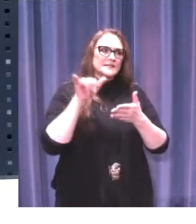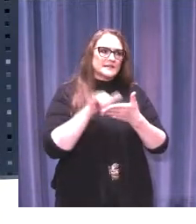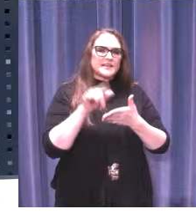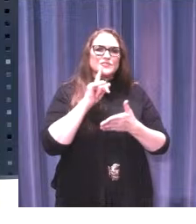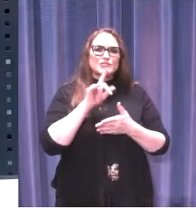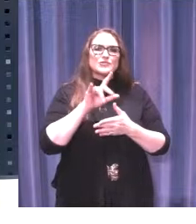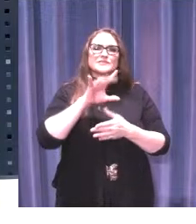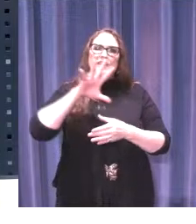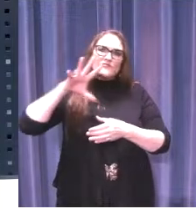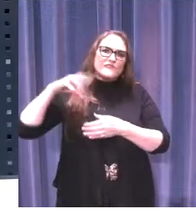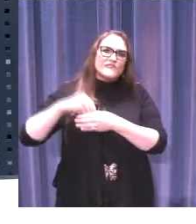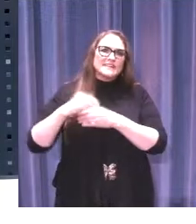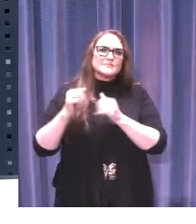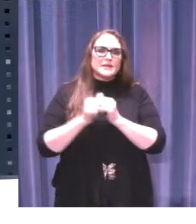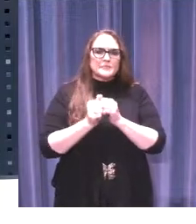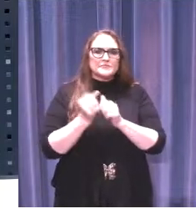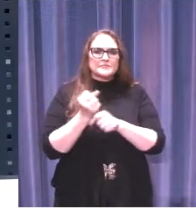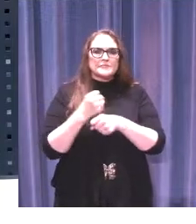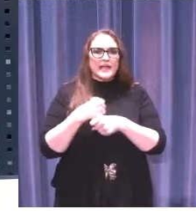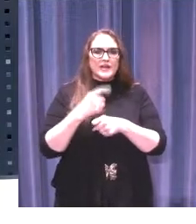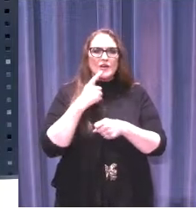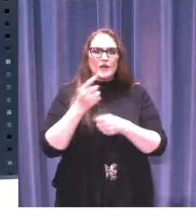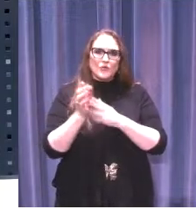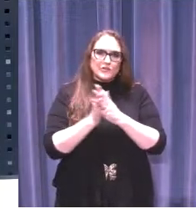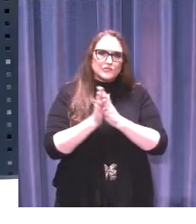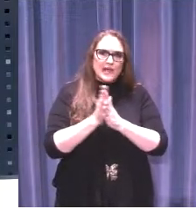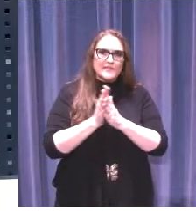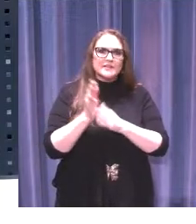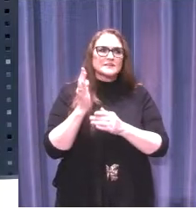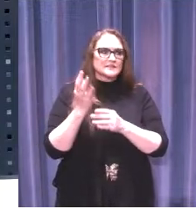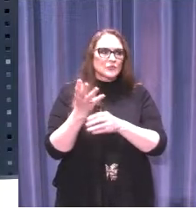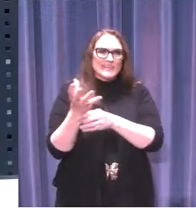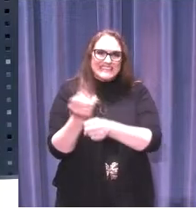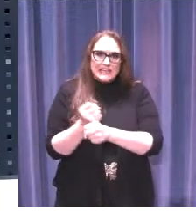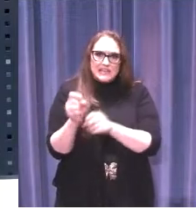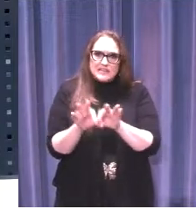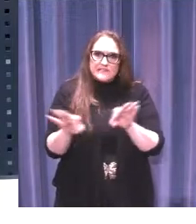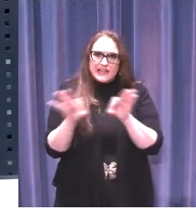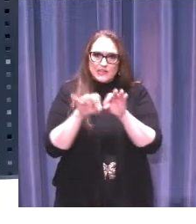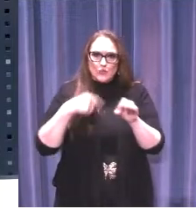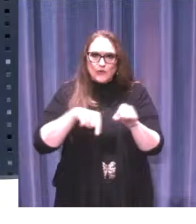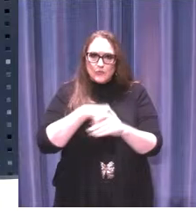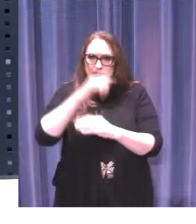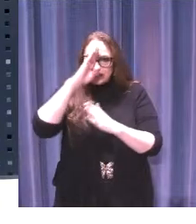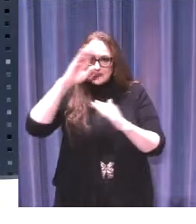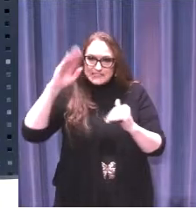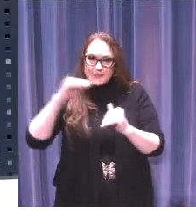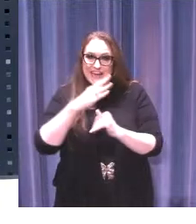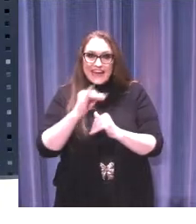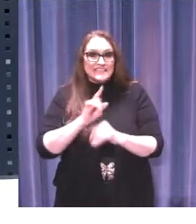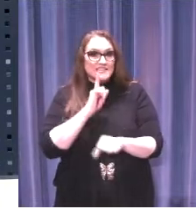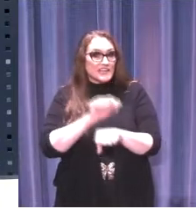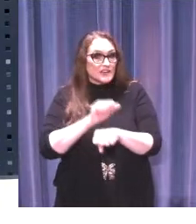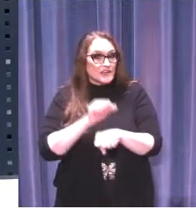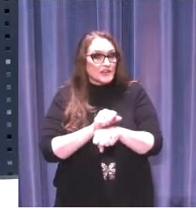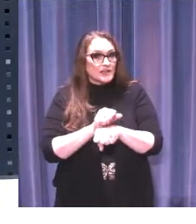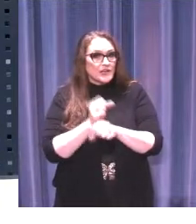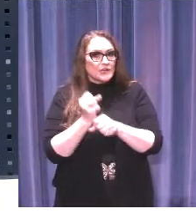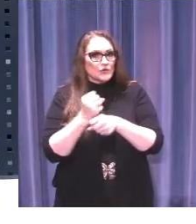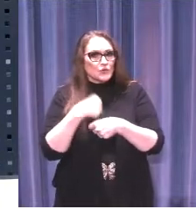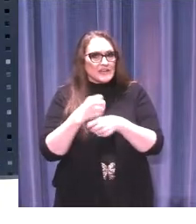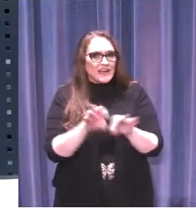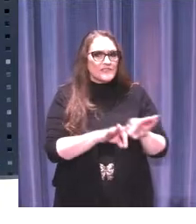investment being made? Are we deriving the value from them that we would anticipate? And is it truly creating